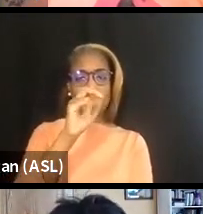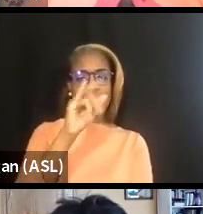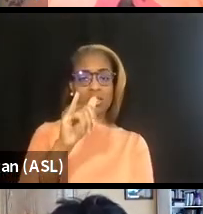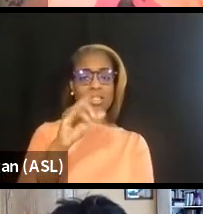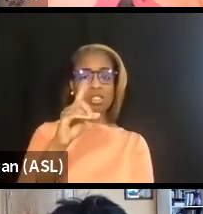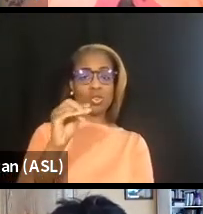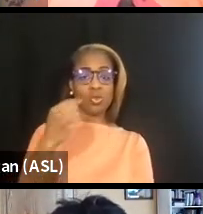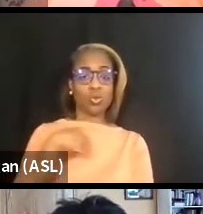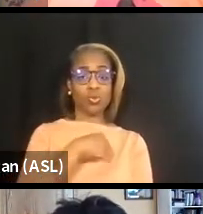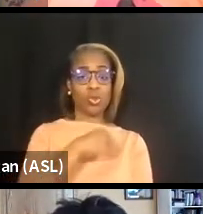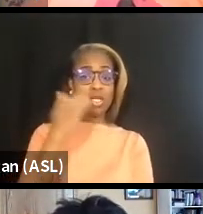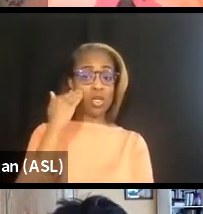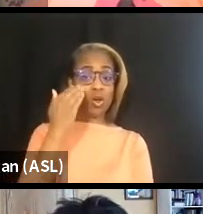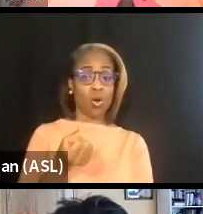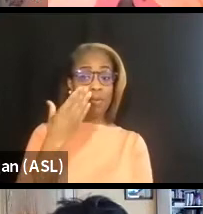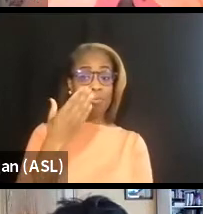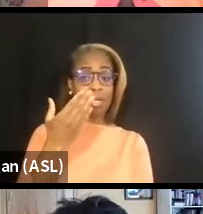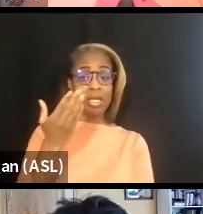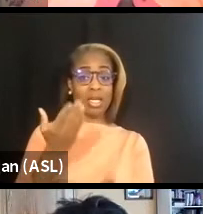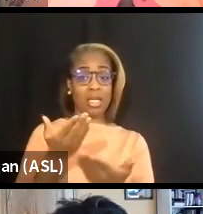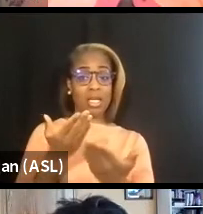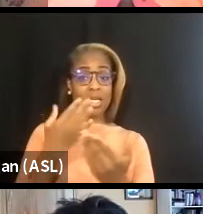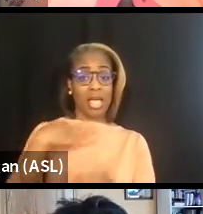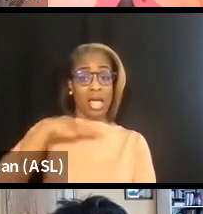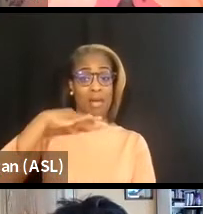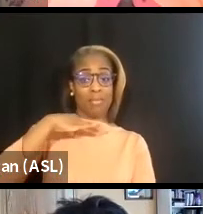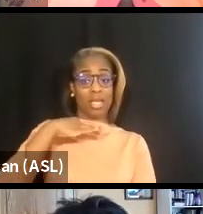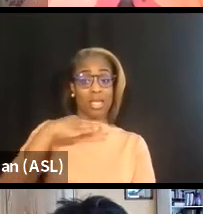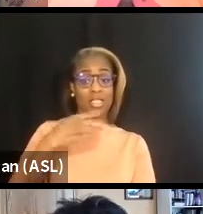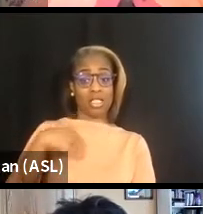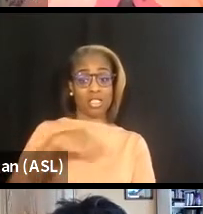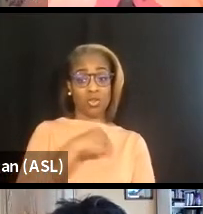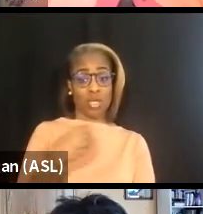many submissions, how many applications there were?